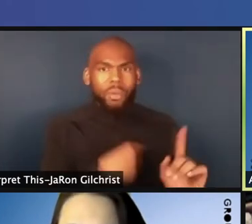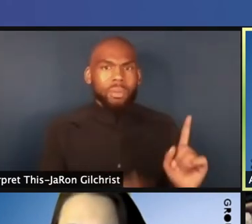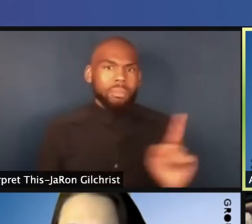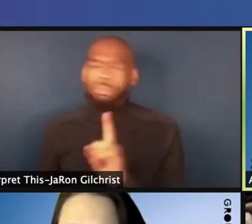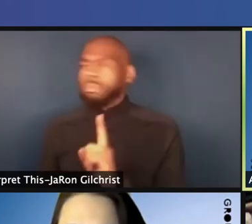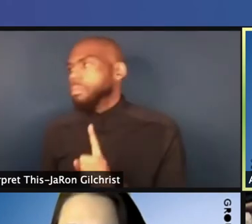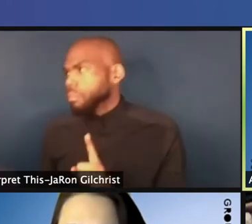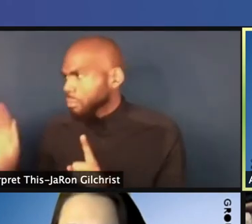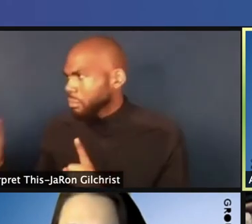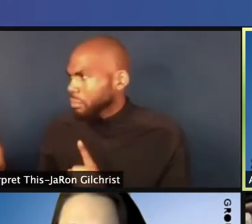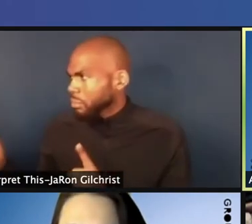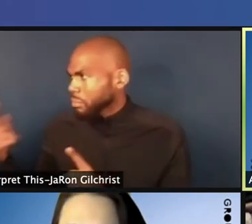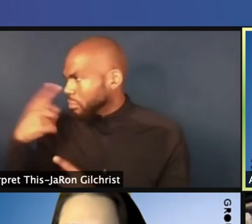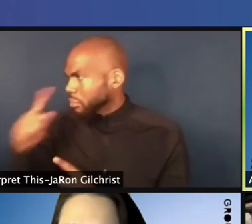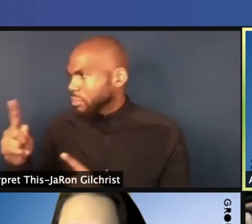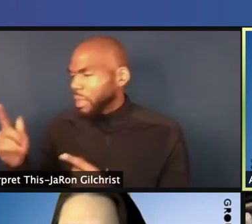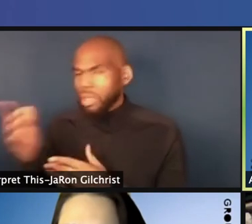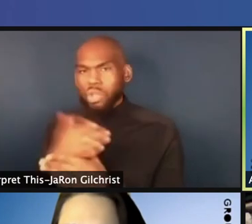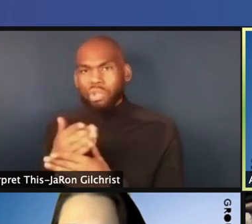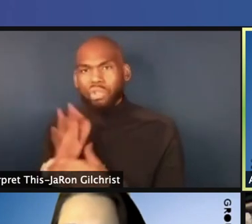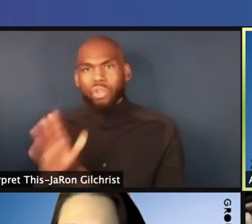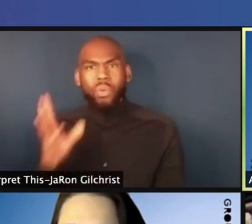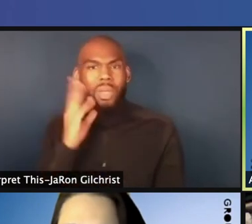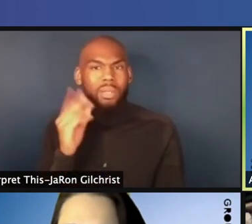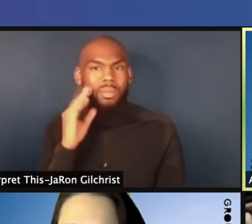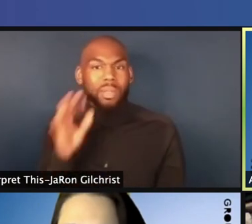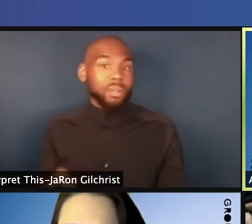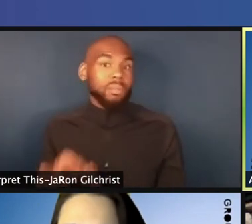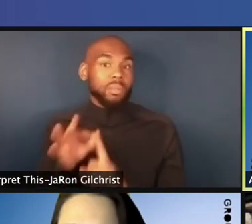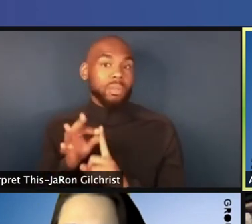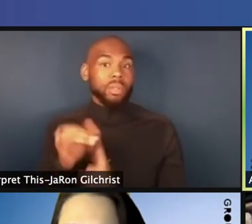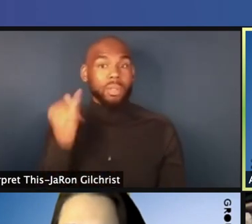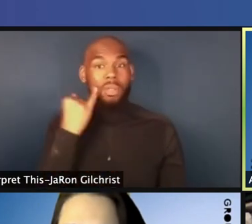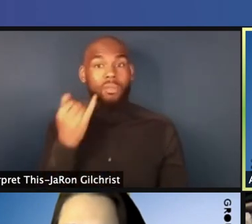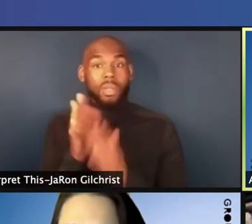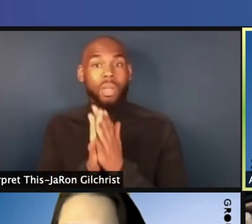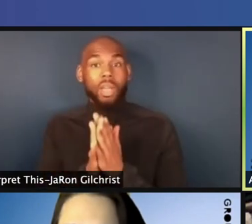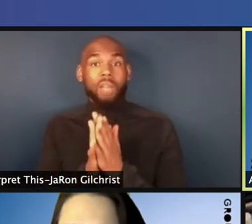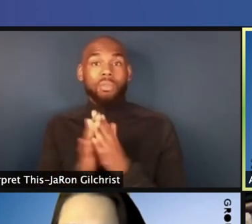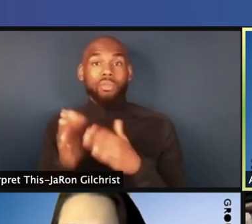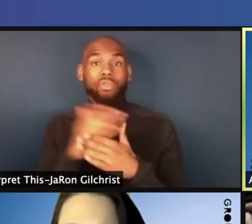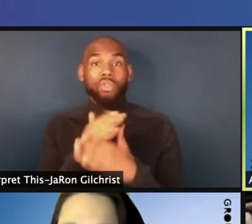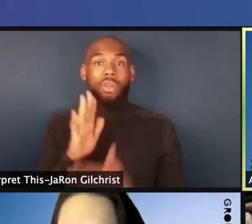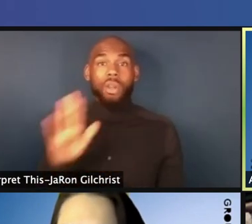and ask them to share their lived experience, especially if you're asking them to possibly share their trauma.